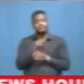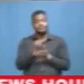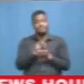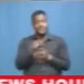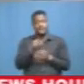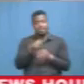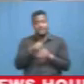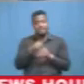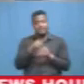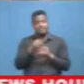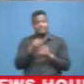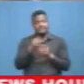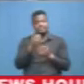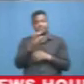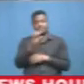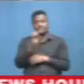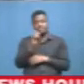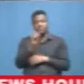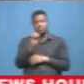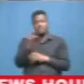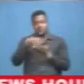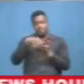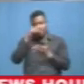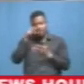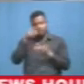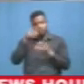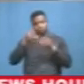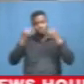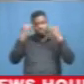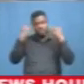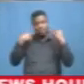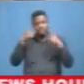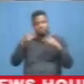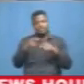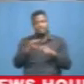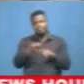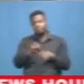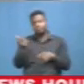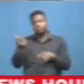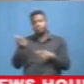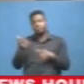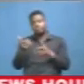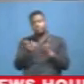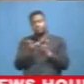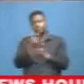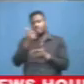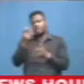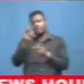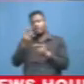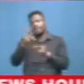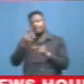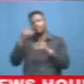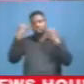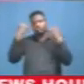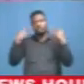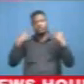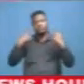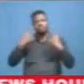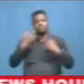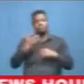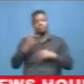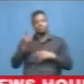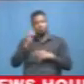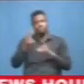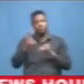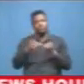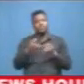the circumstances, the learned judge must recuse himself from the suit and refer it to the Chief Justice. Meanwhile,